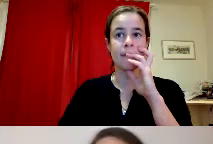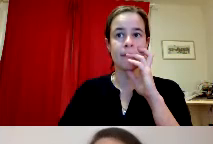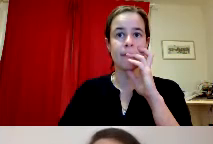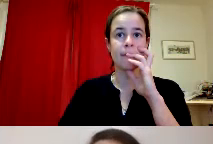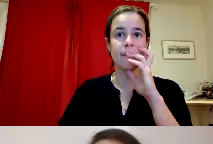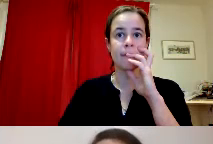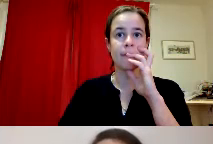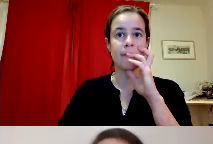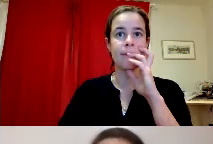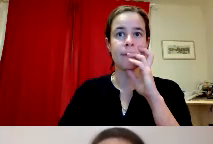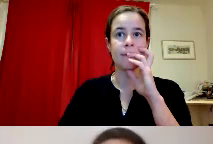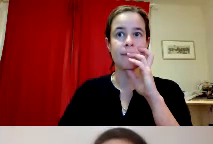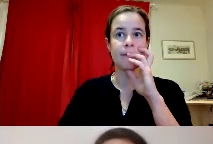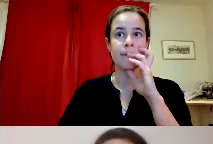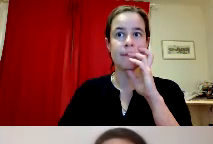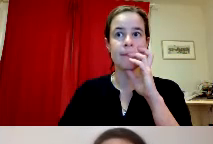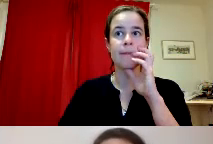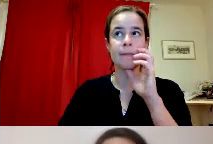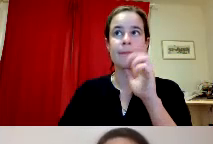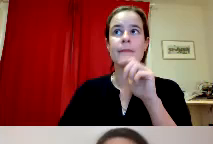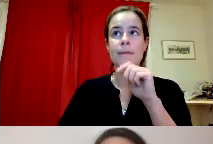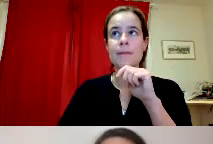virtual support,